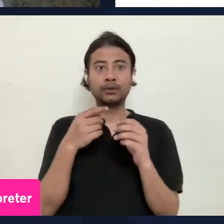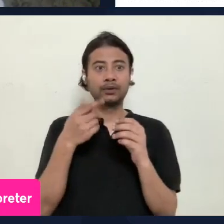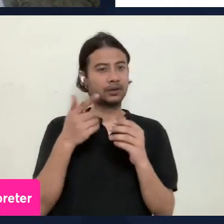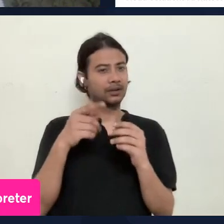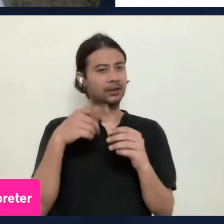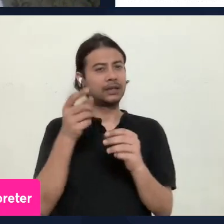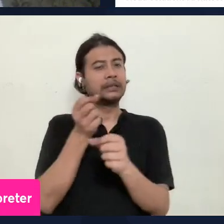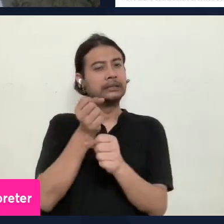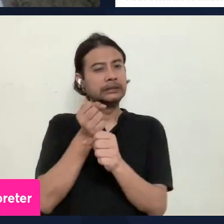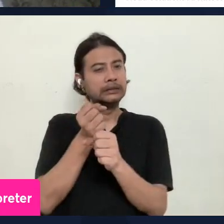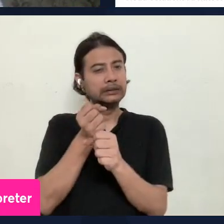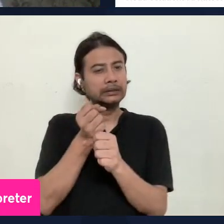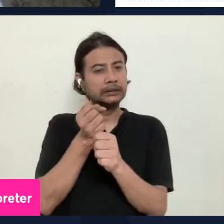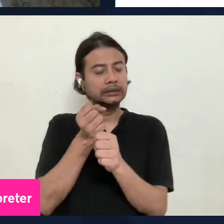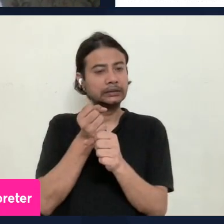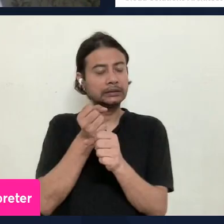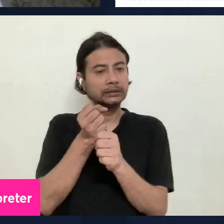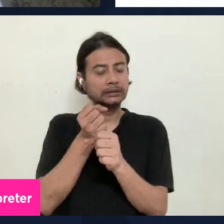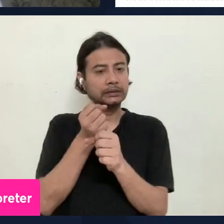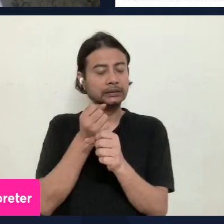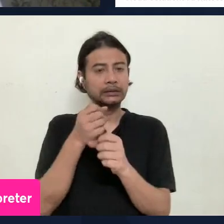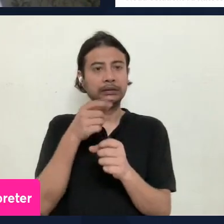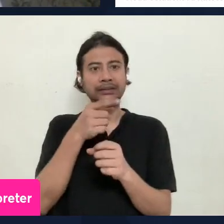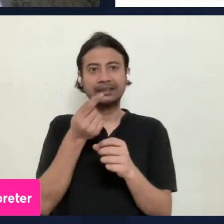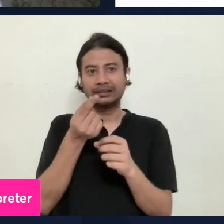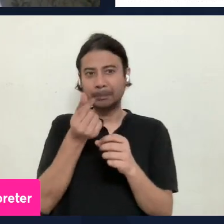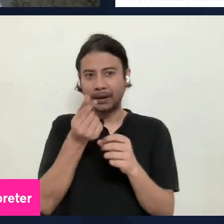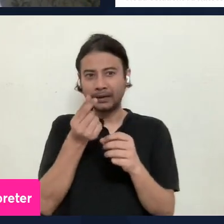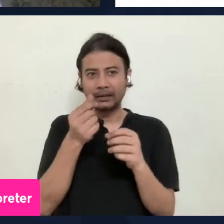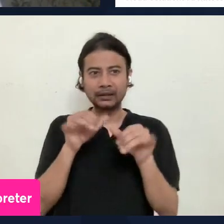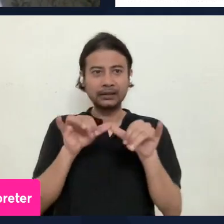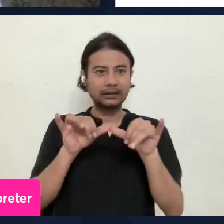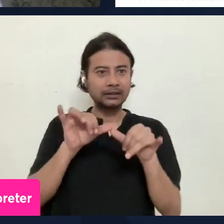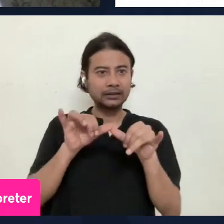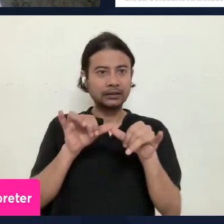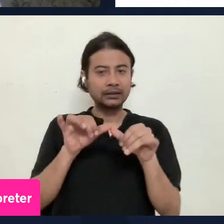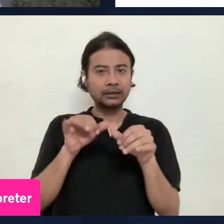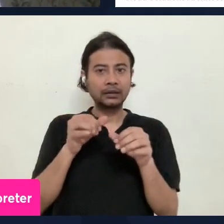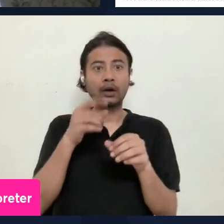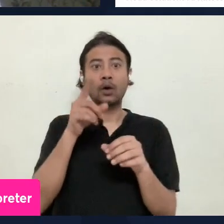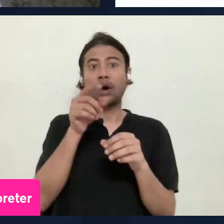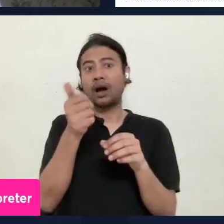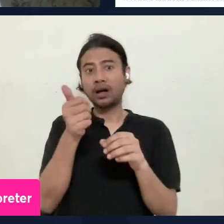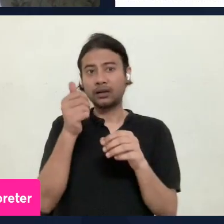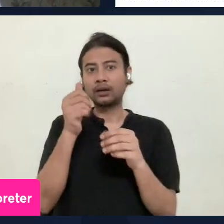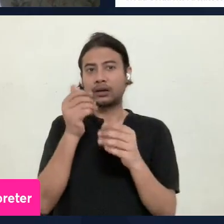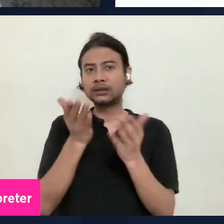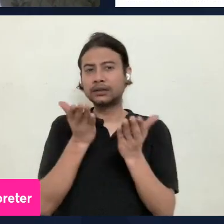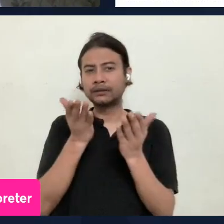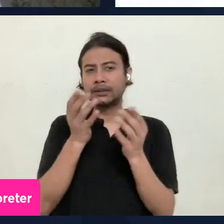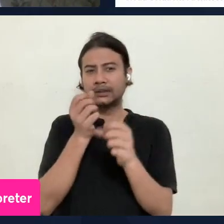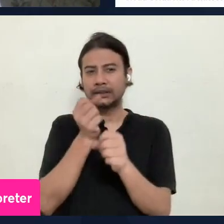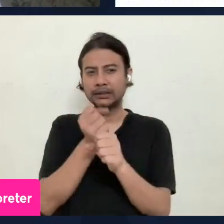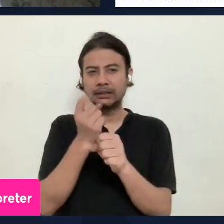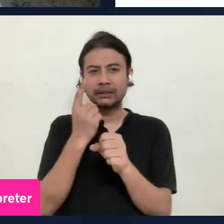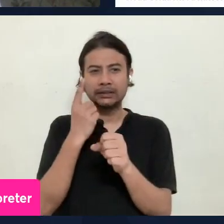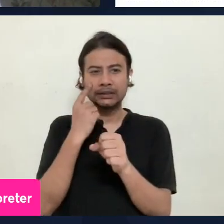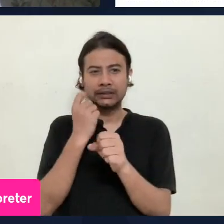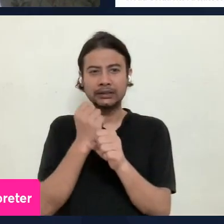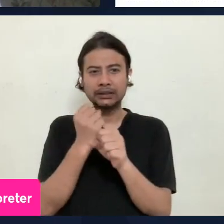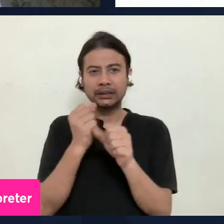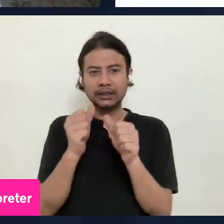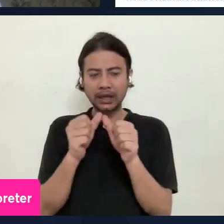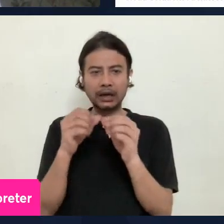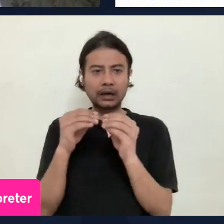seems expensive. And I grant you that. If you look at it, price per gigabyte, it can seem to be expensive. But I think what's